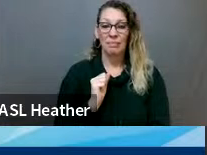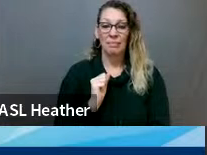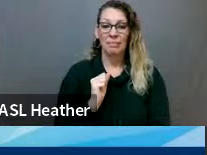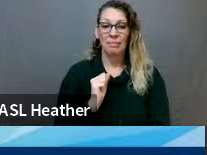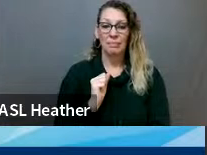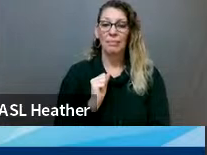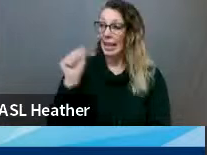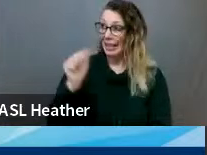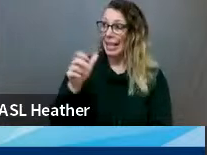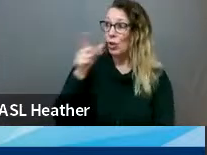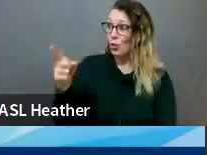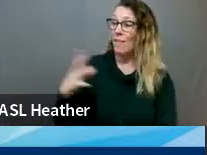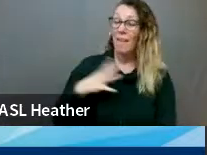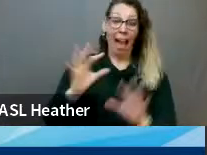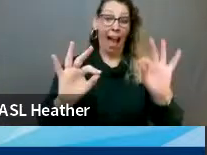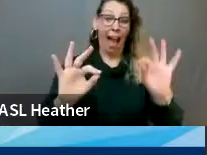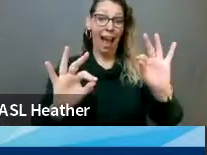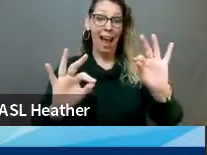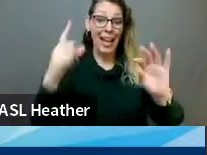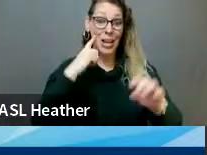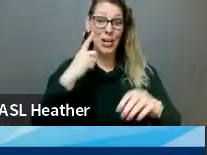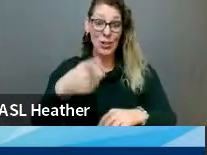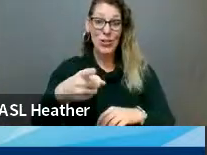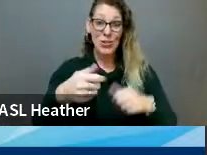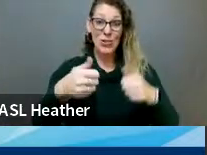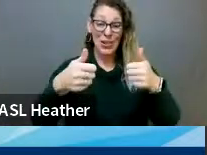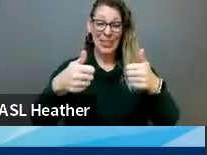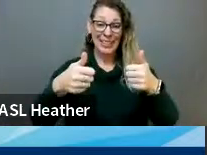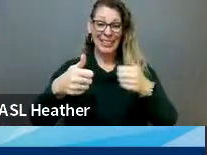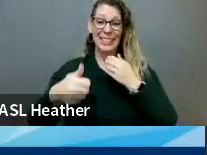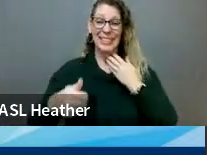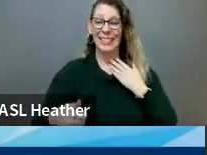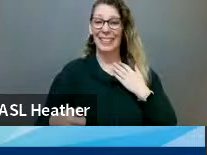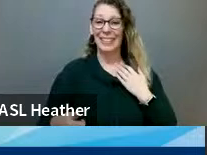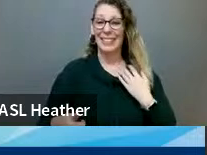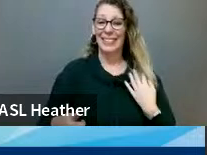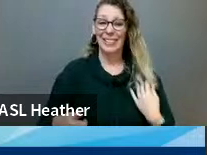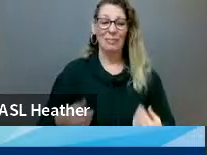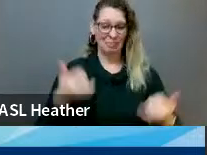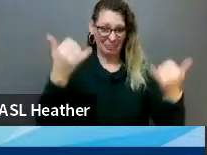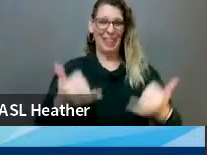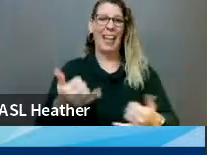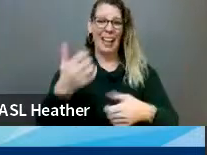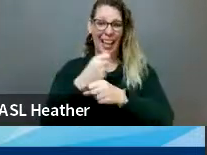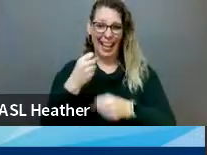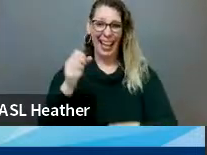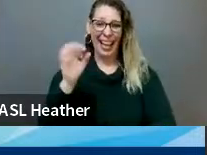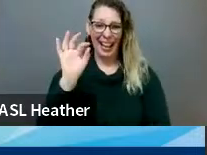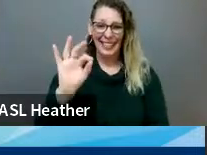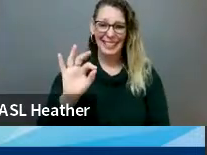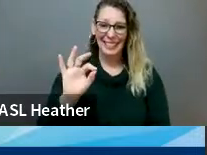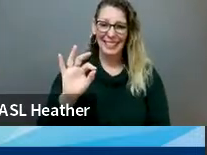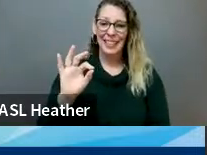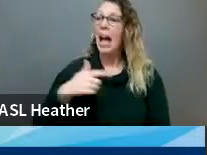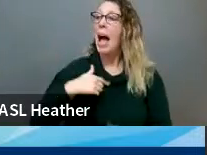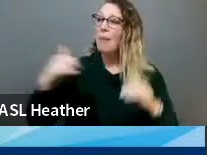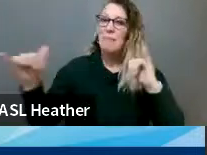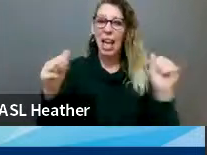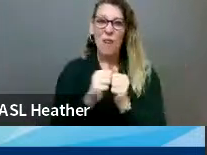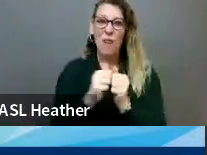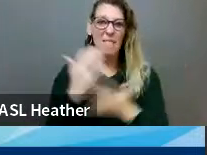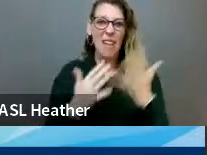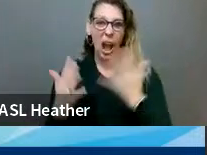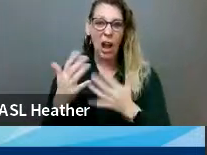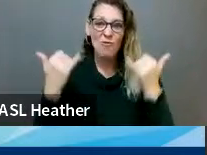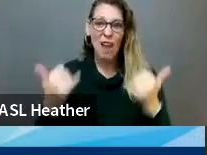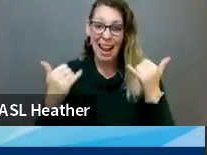I can hear you fine. There you go. We got you now. I am playing with fire right